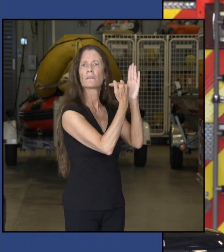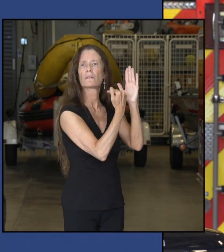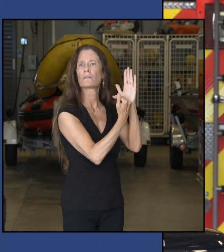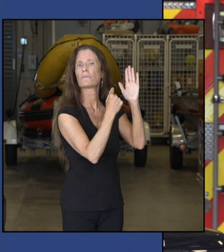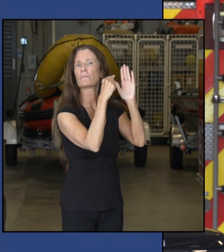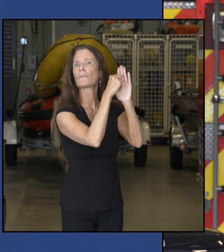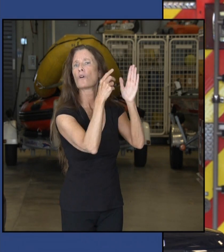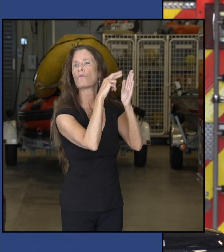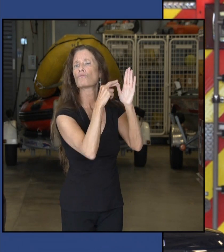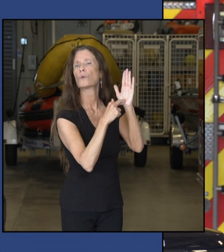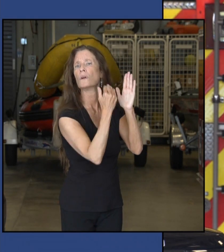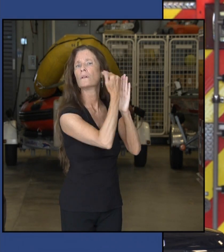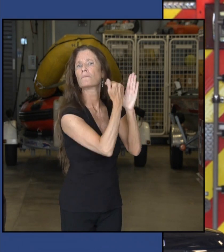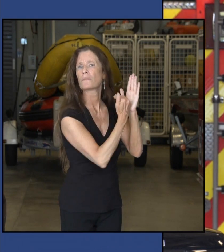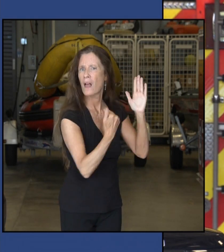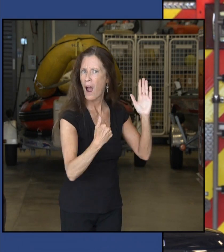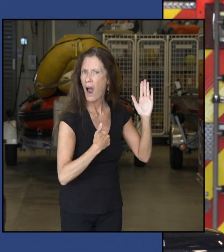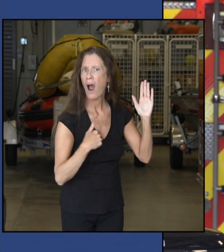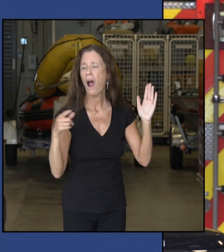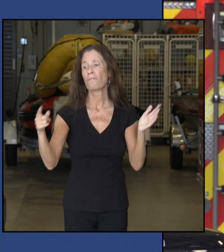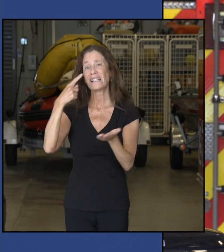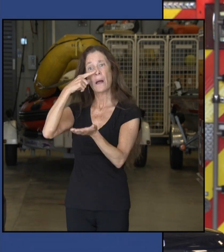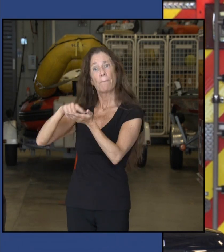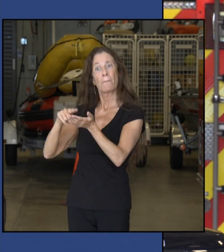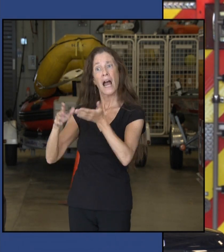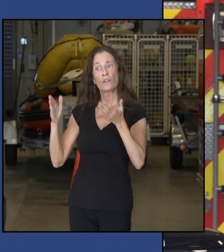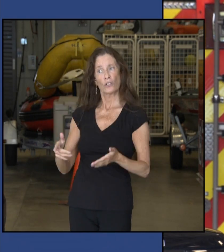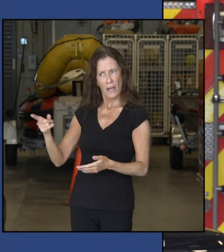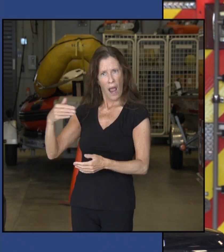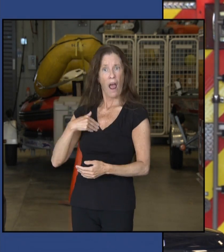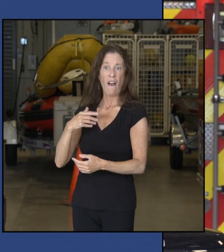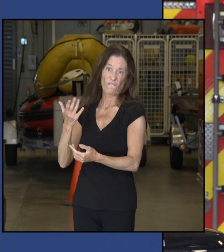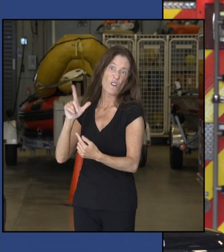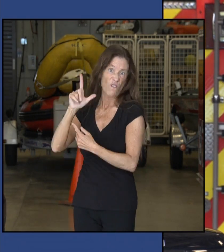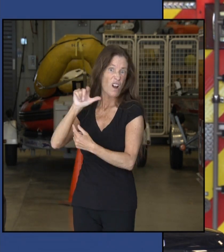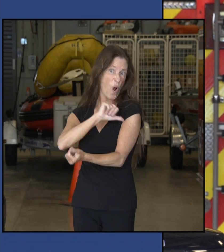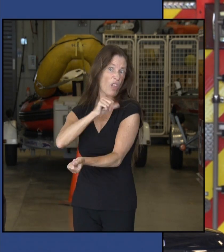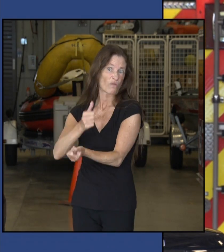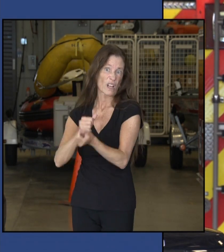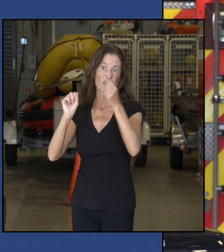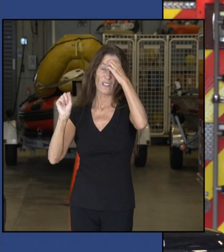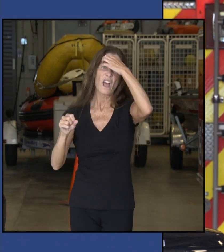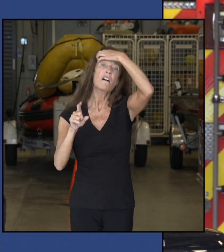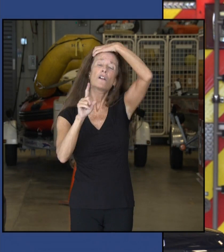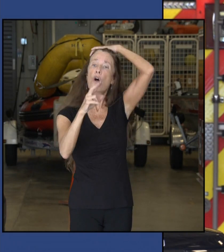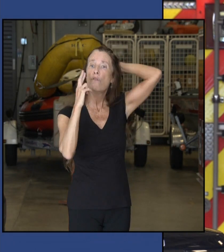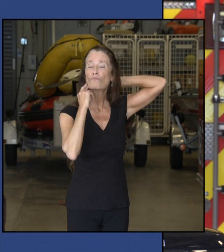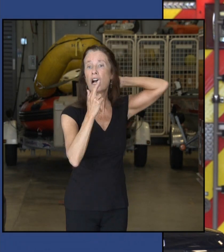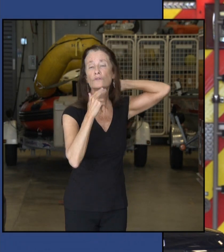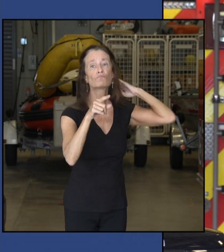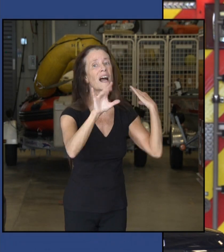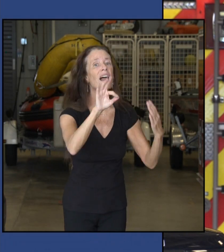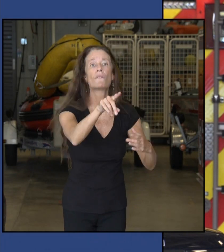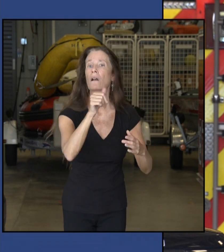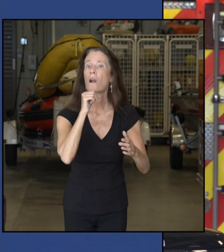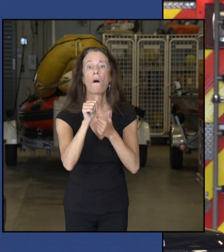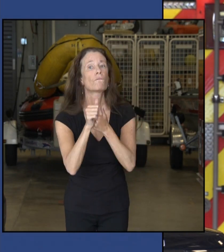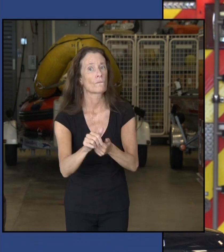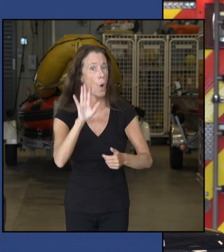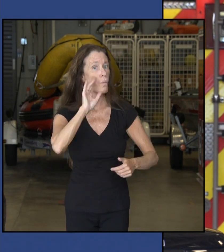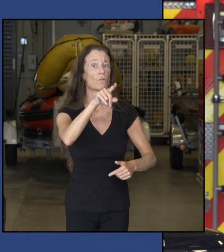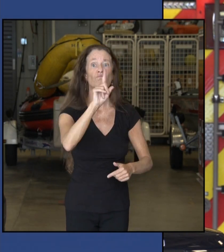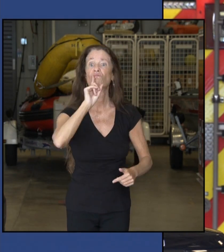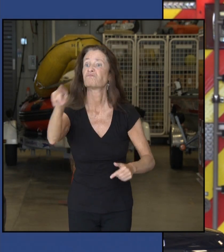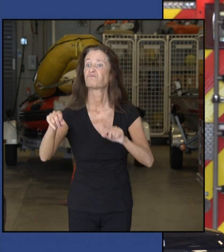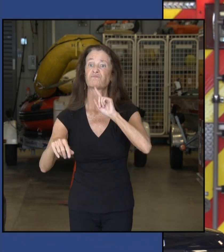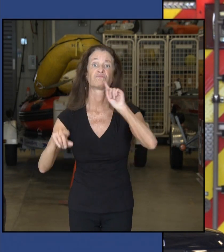authority to enforce the Disease Prevention and Control Act in Secretary Levine's orders. So think of it this way. We are